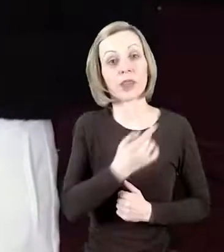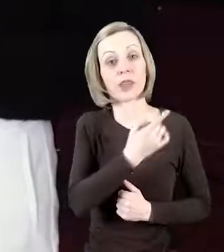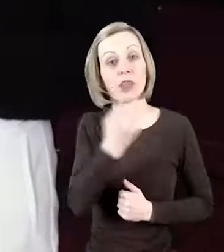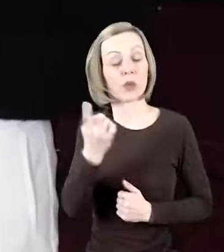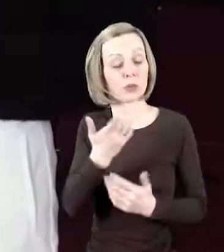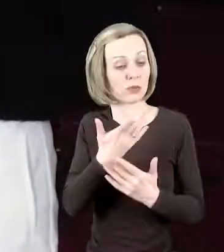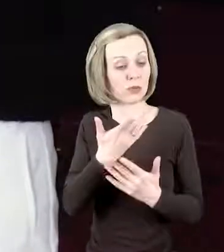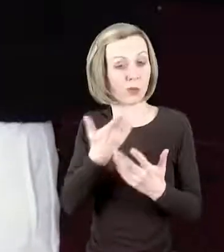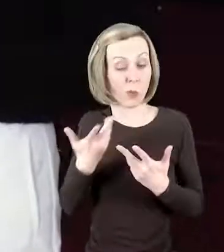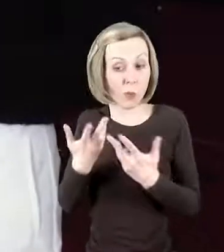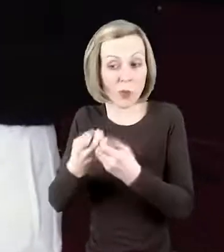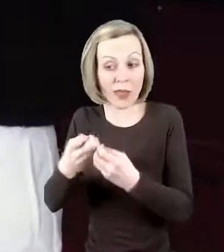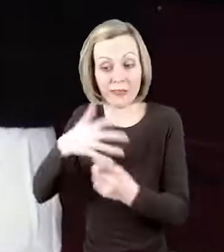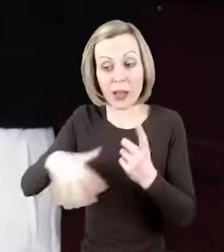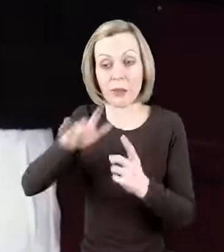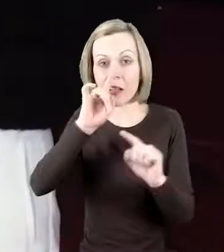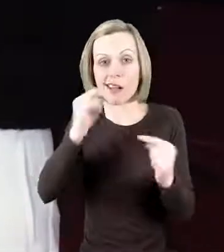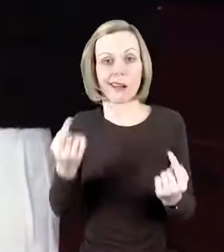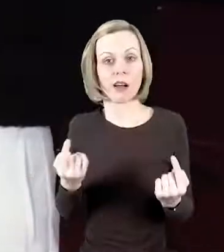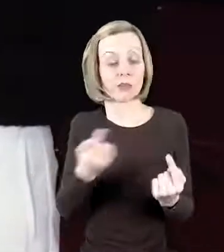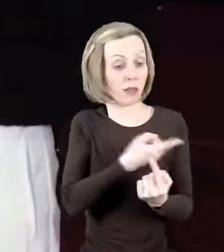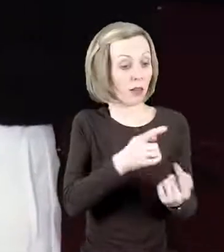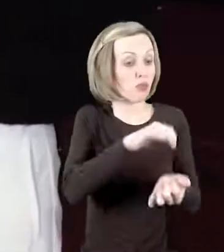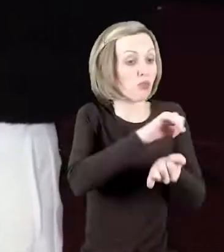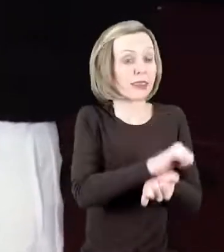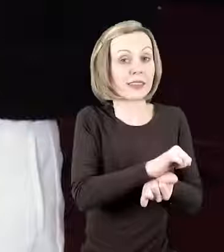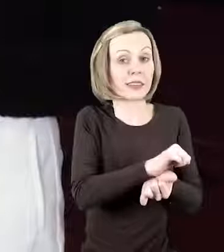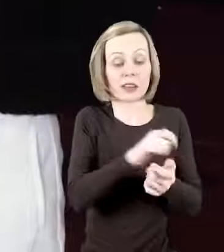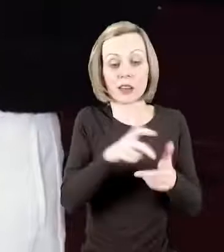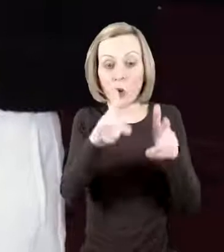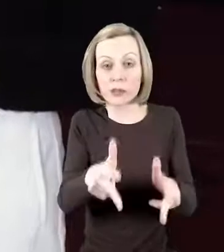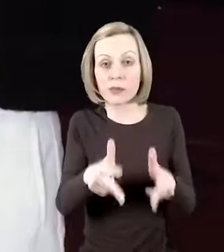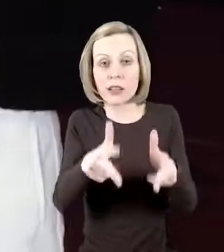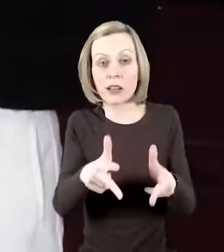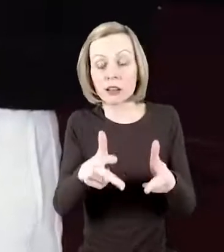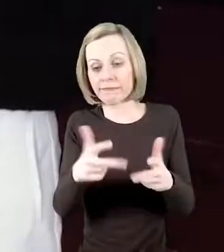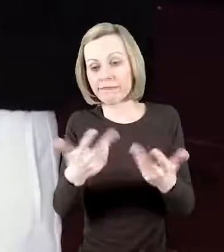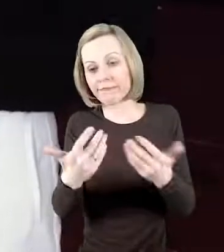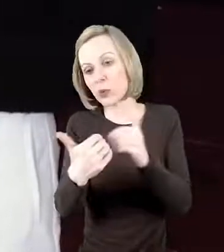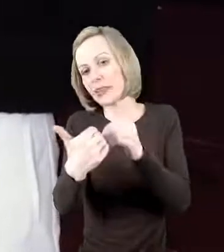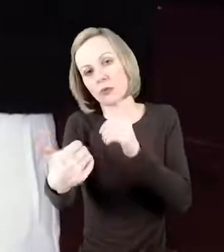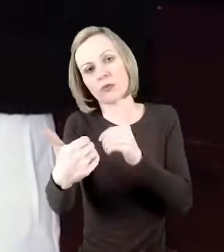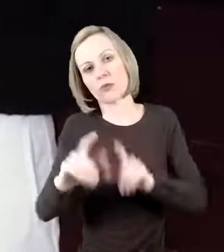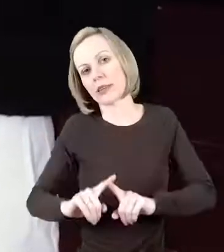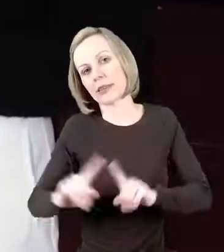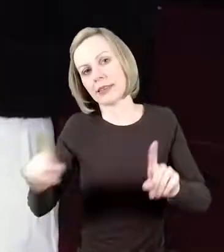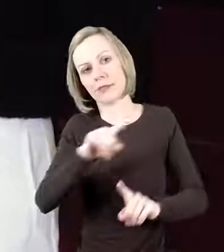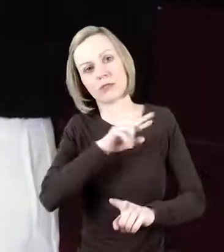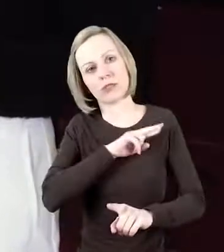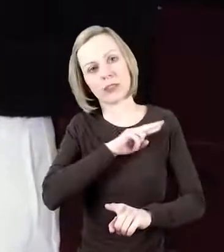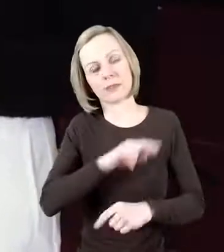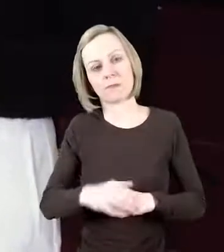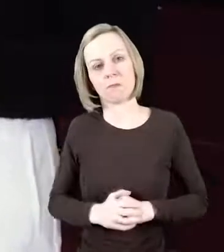people who cannot be with their families this Christmas, those in prison, hospital, or separated for other